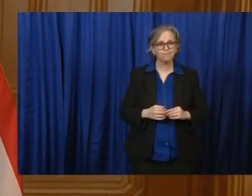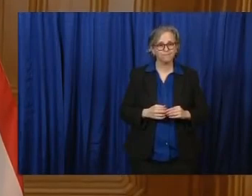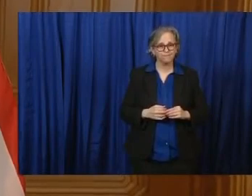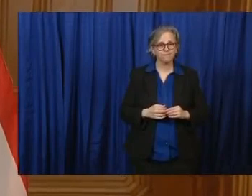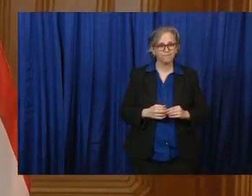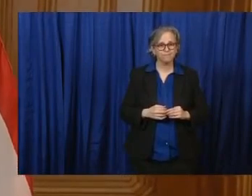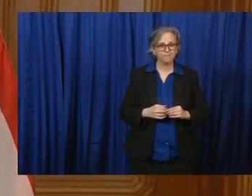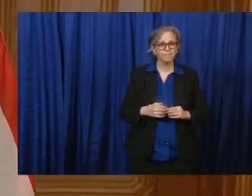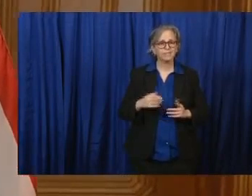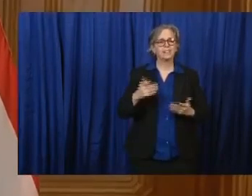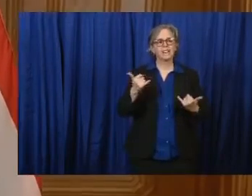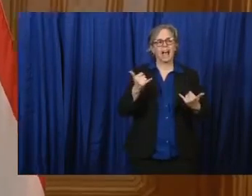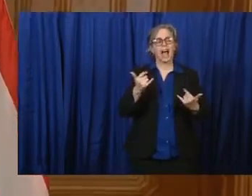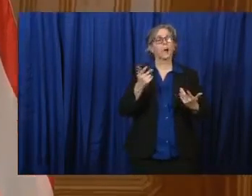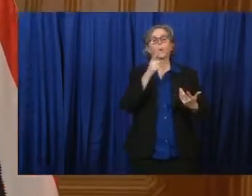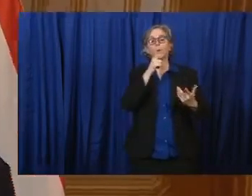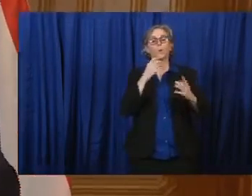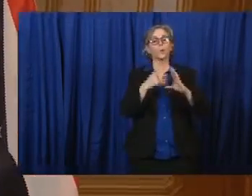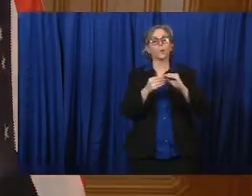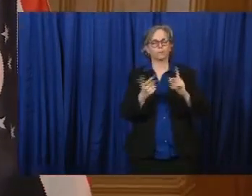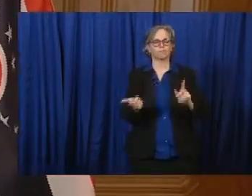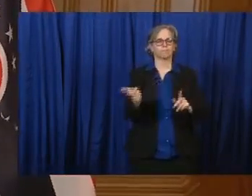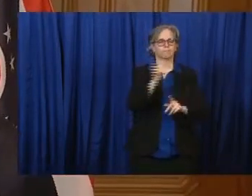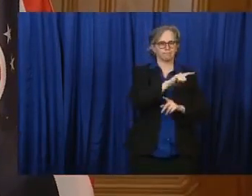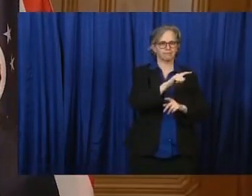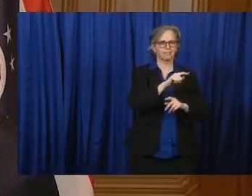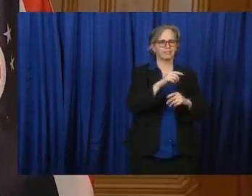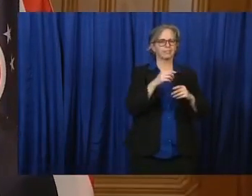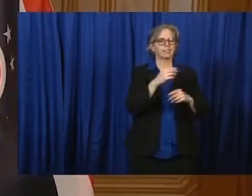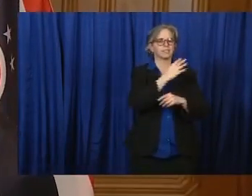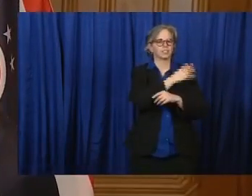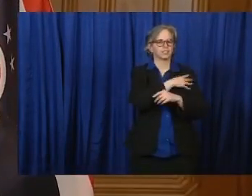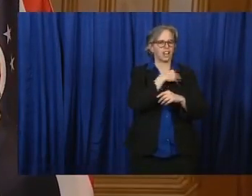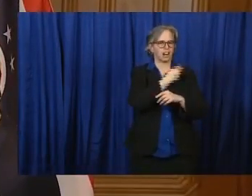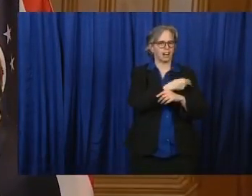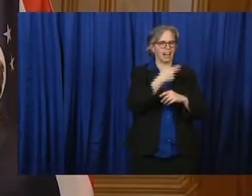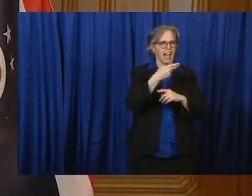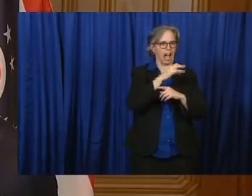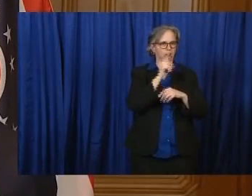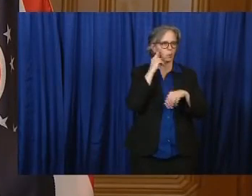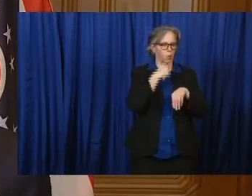General Harris, who I believe is going to come up there in a moment.